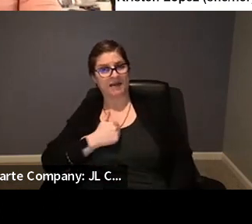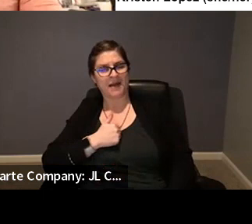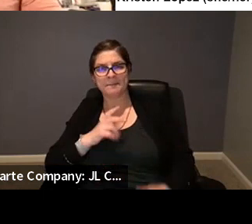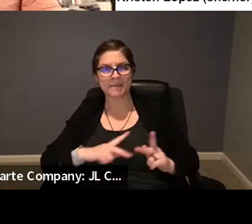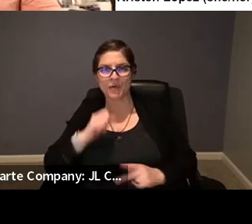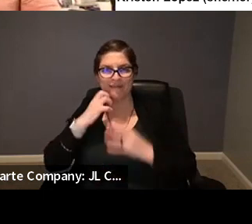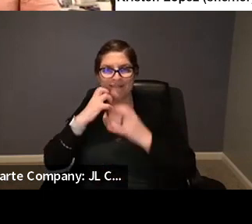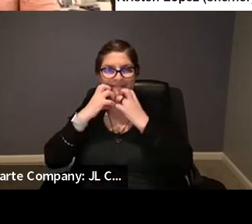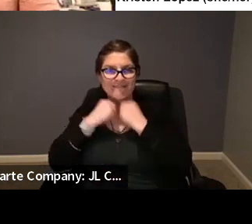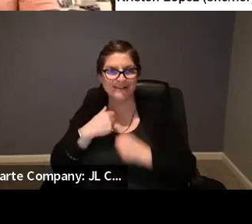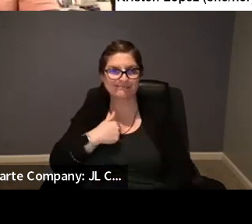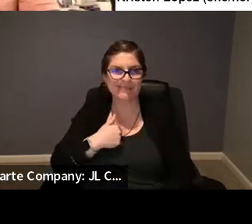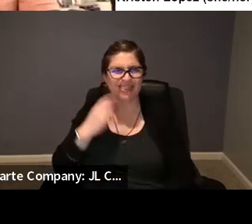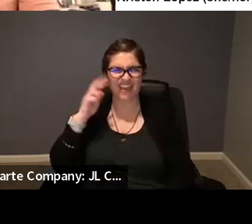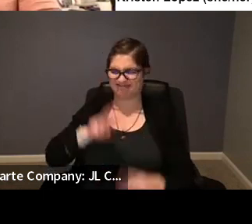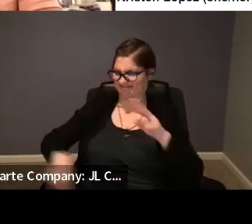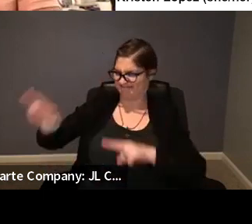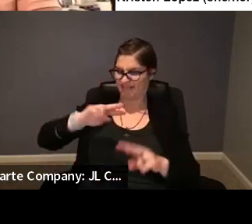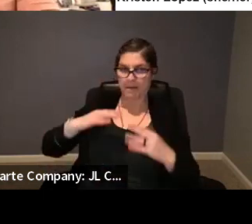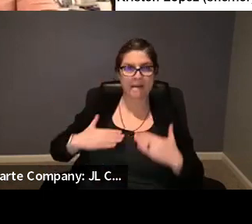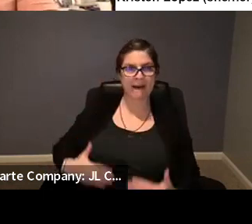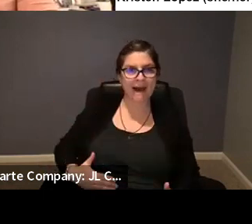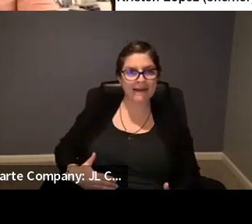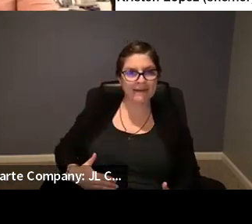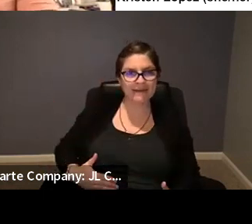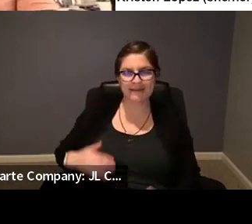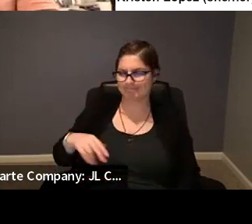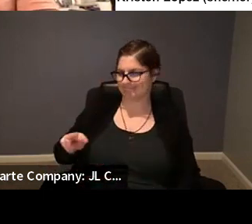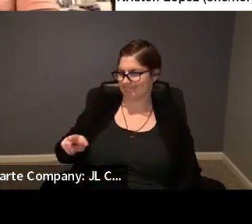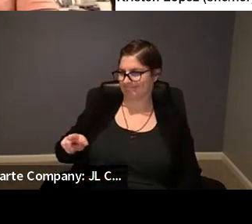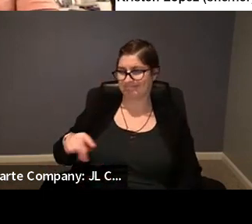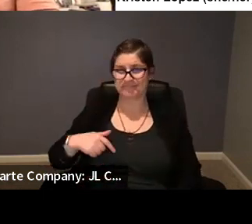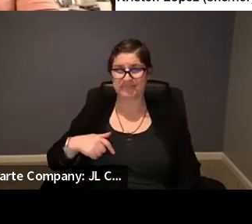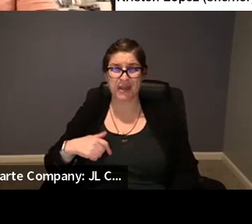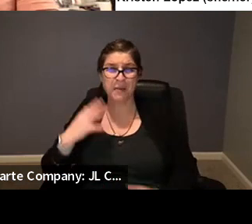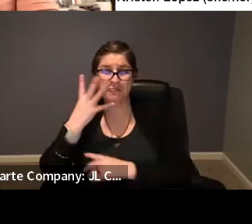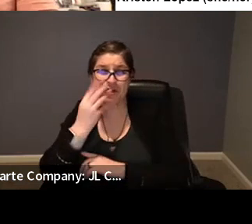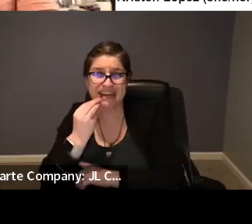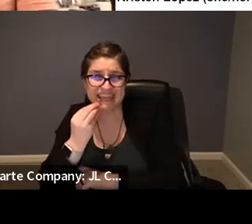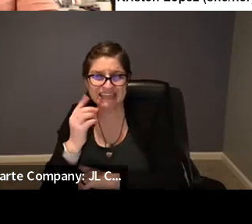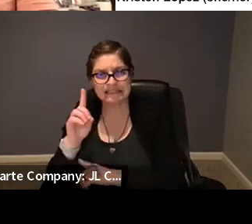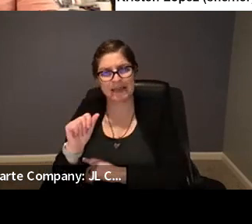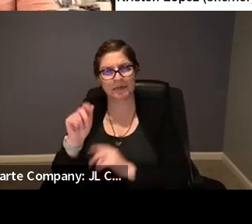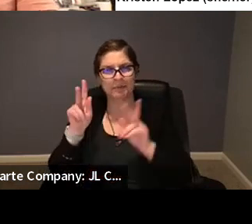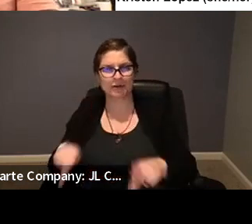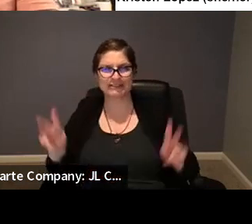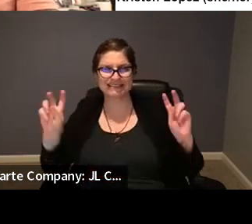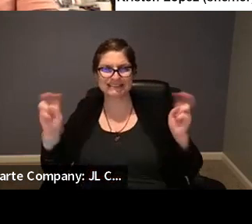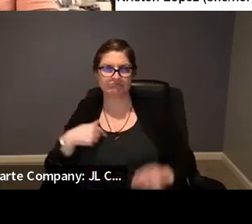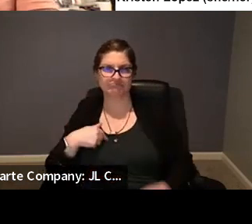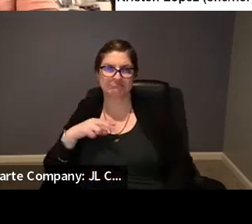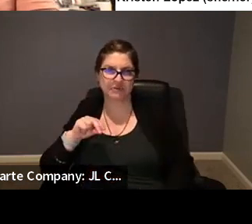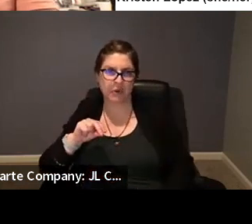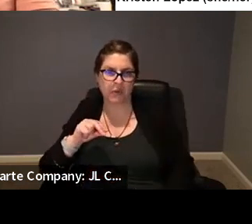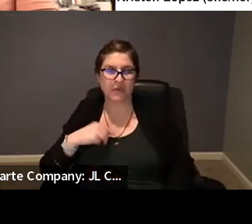me. They see my body. I'm not considered a pretty disabled person. So I'm dismissed on